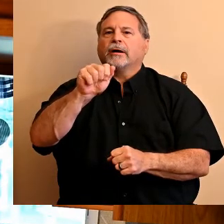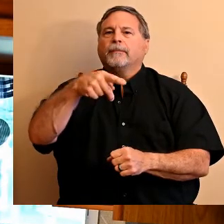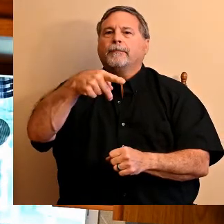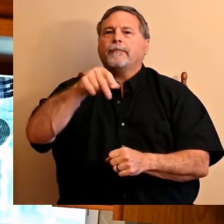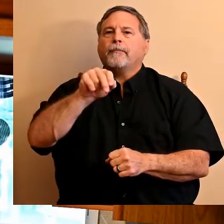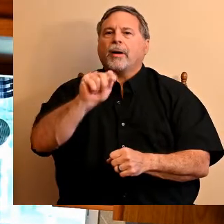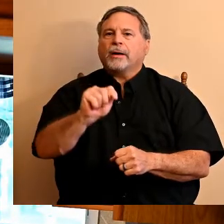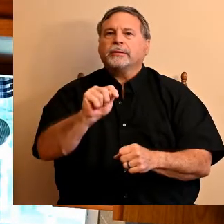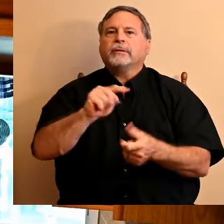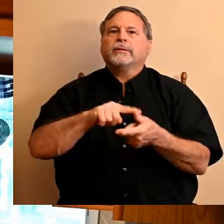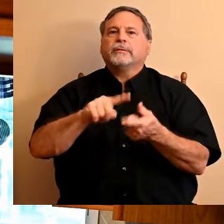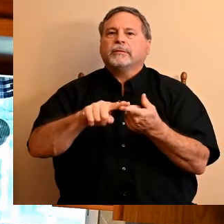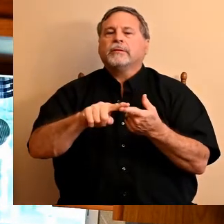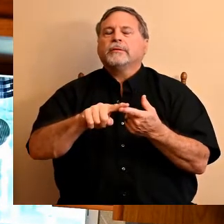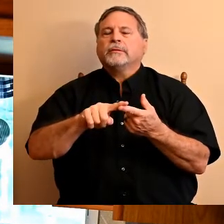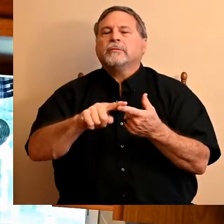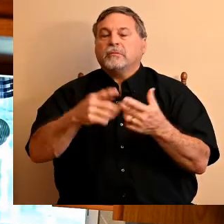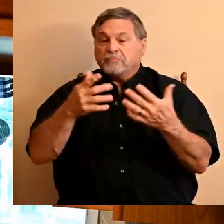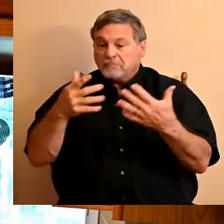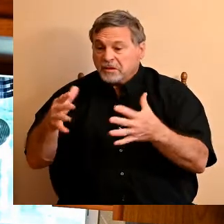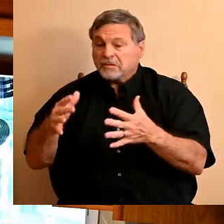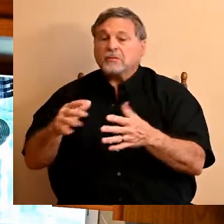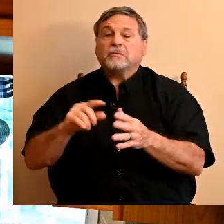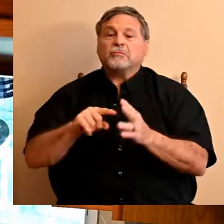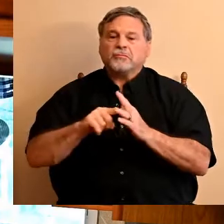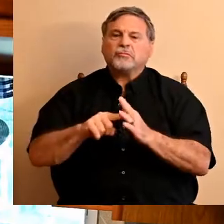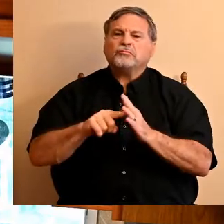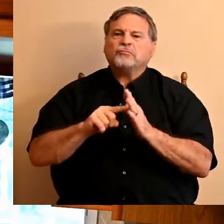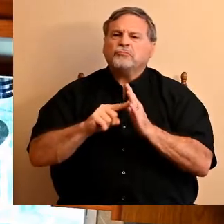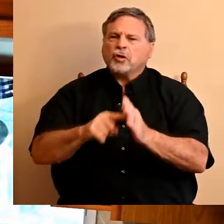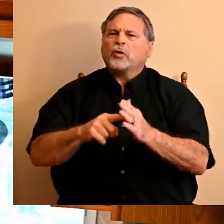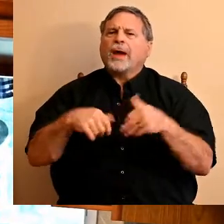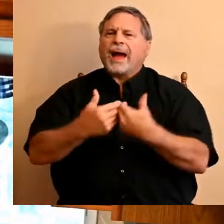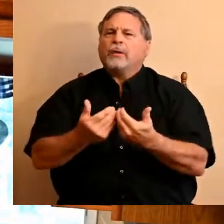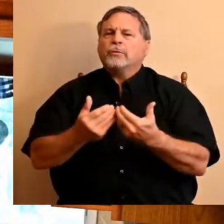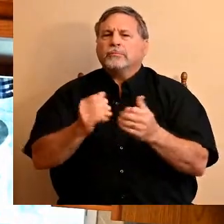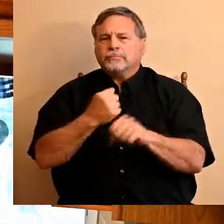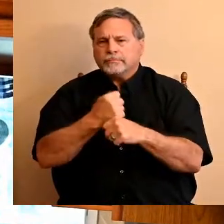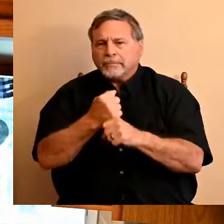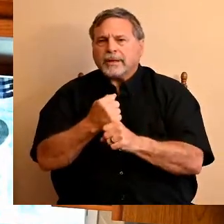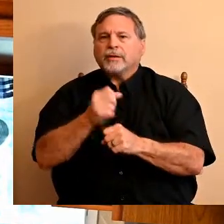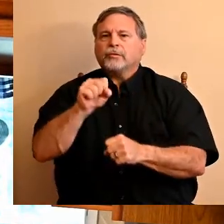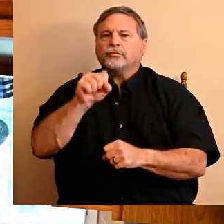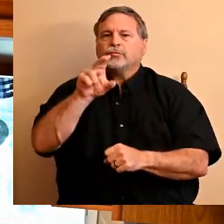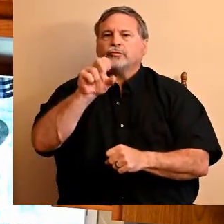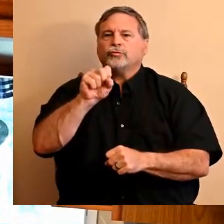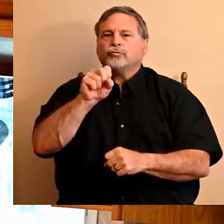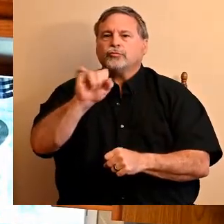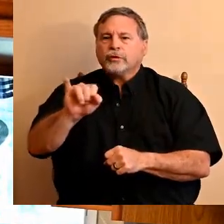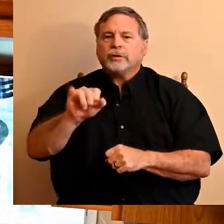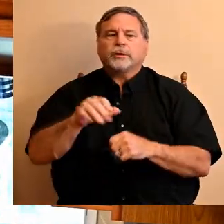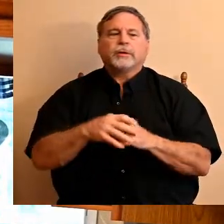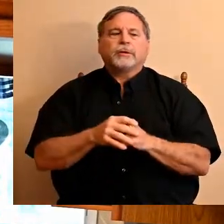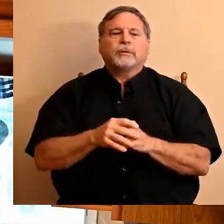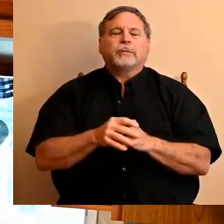to make some various types of sushi. So very simple. Take the InstaPot apart.